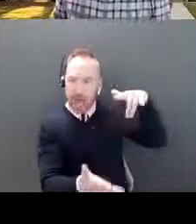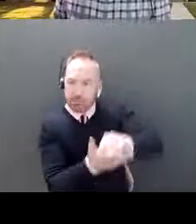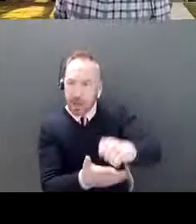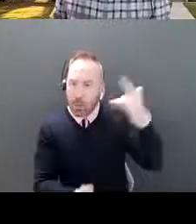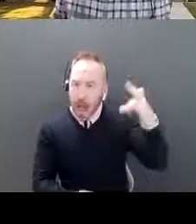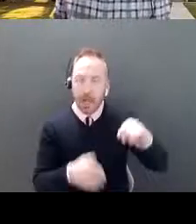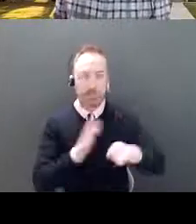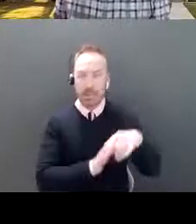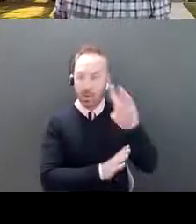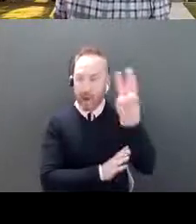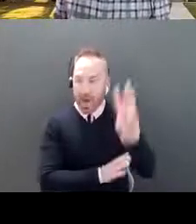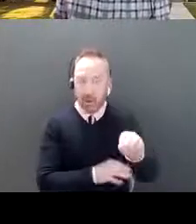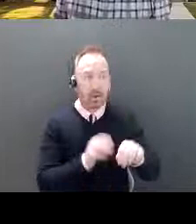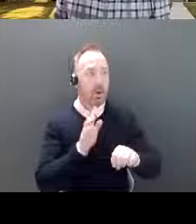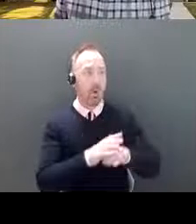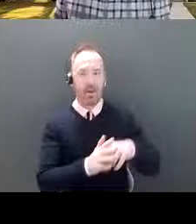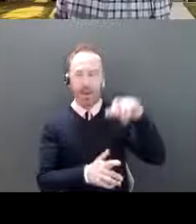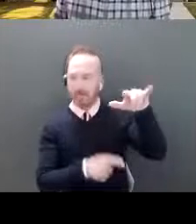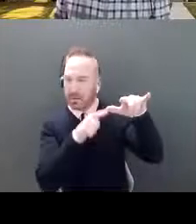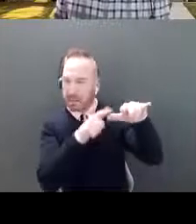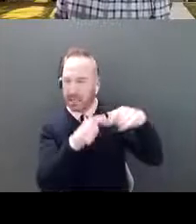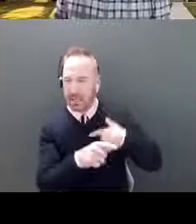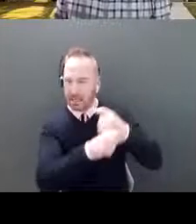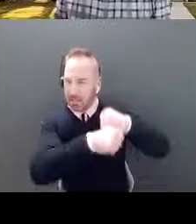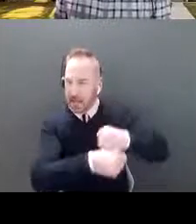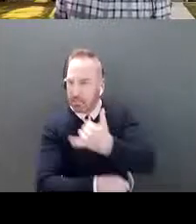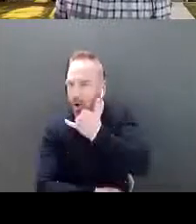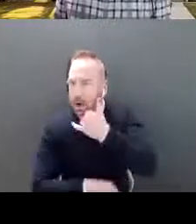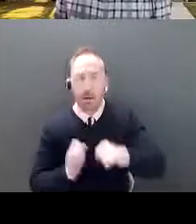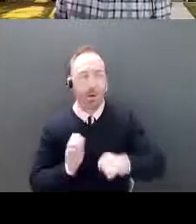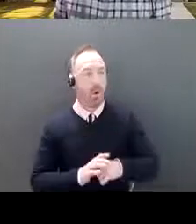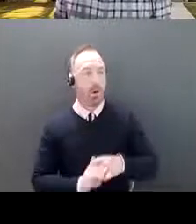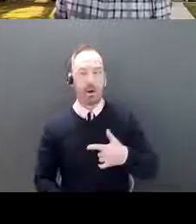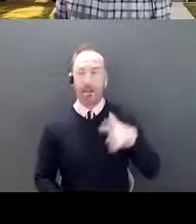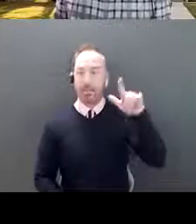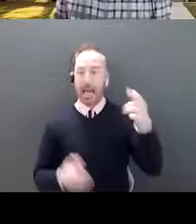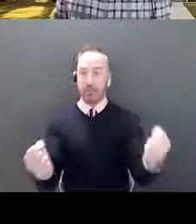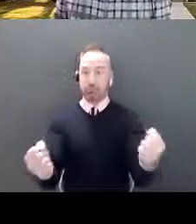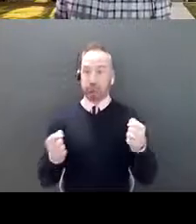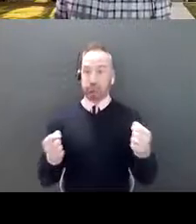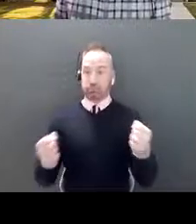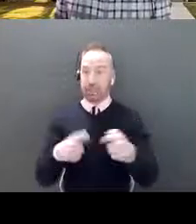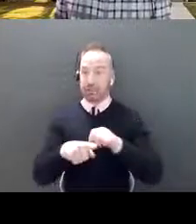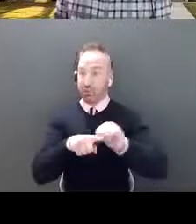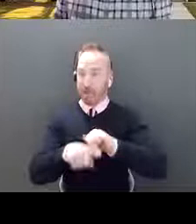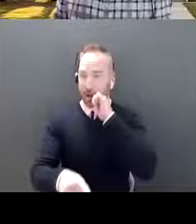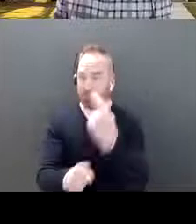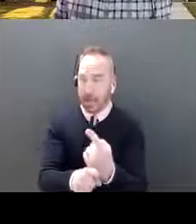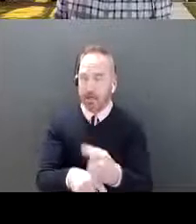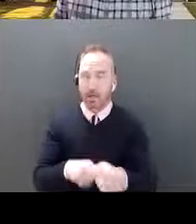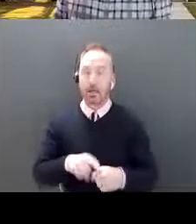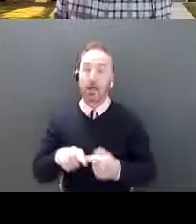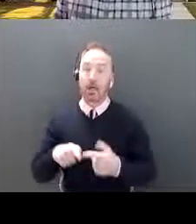of the aircraft manufacturer? Was it pilot training? I know I can't bring back the passengers, but I'm going to be damn